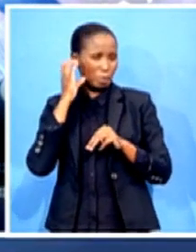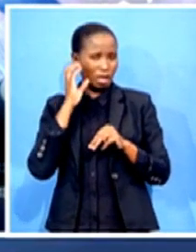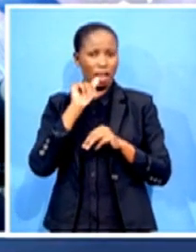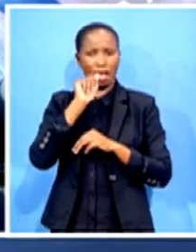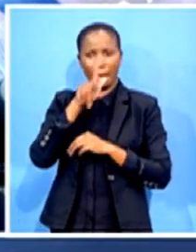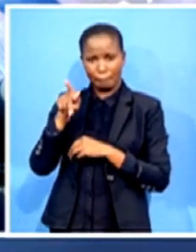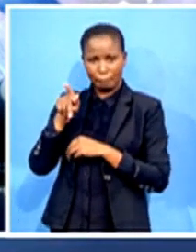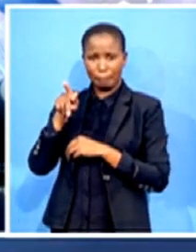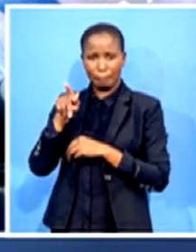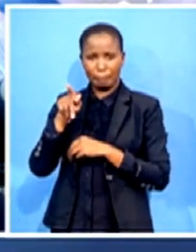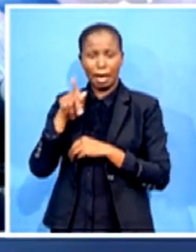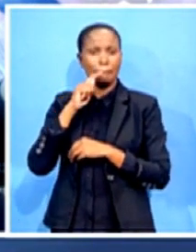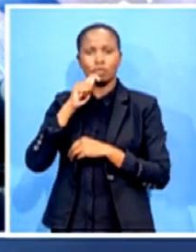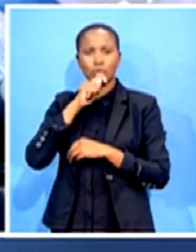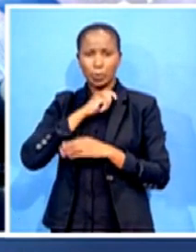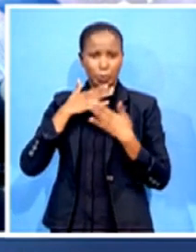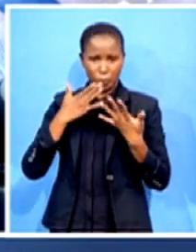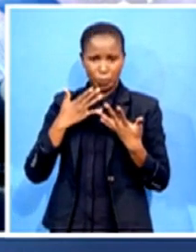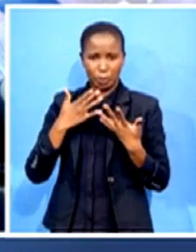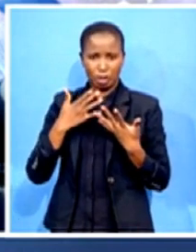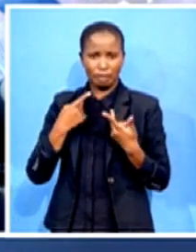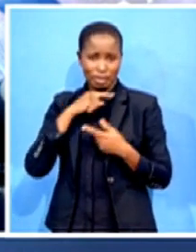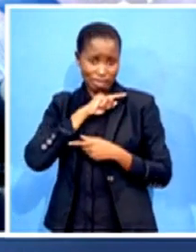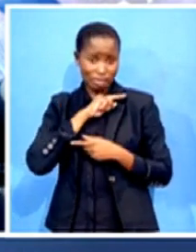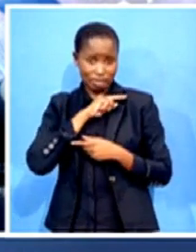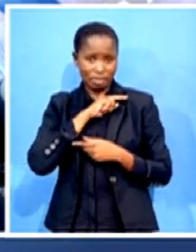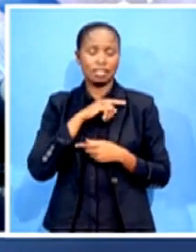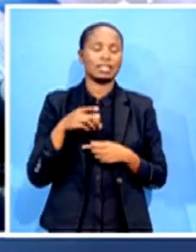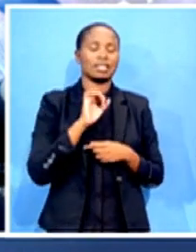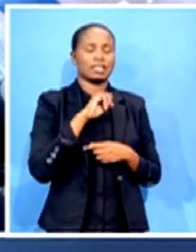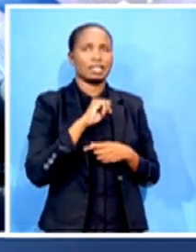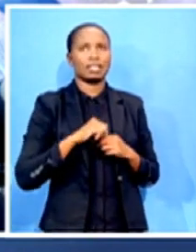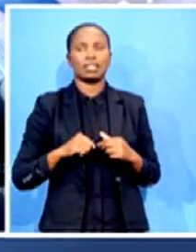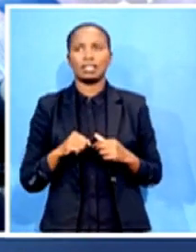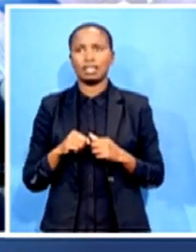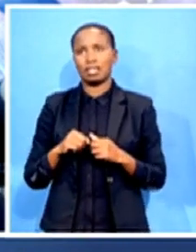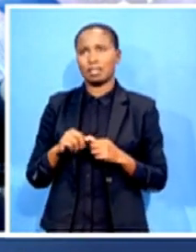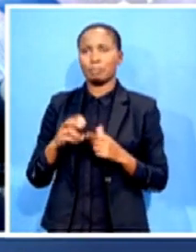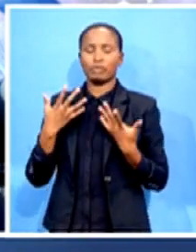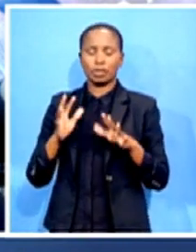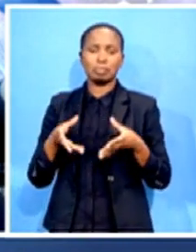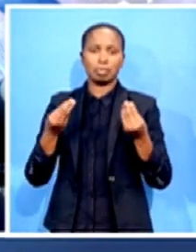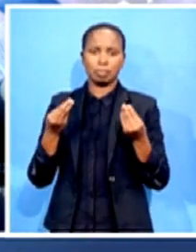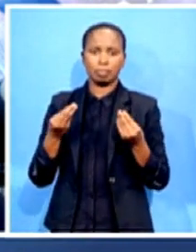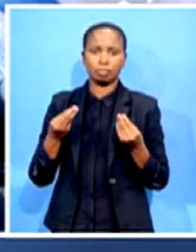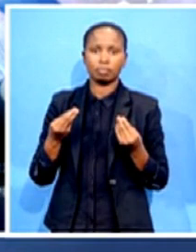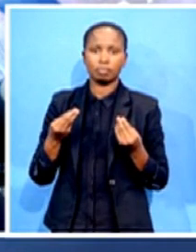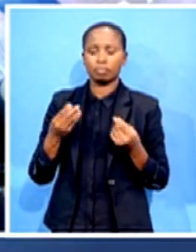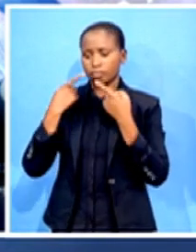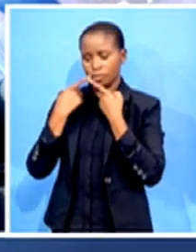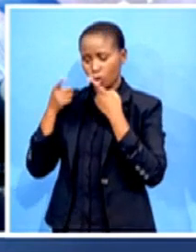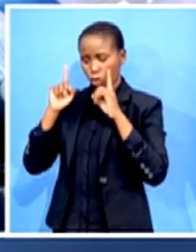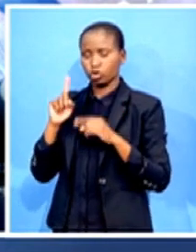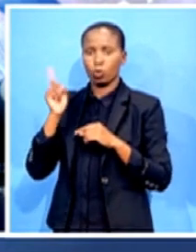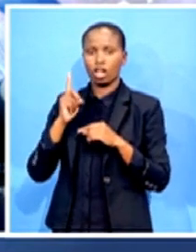Yeah. So Blaine, we've just come out of a launch of our new strategy as an organization,